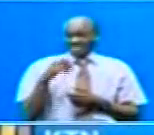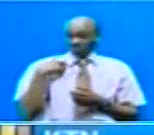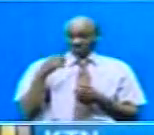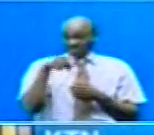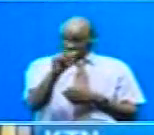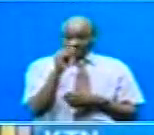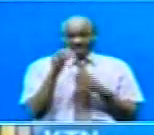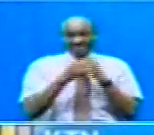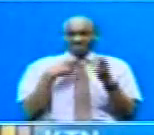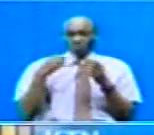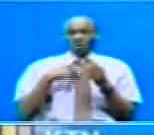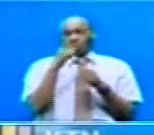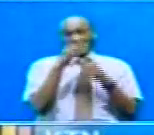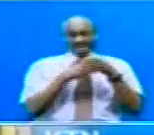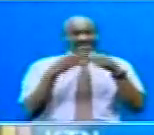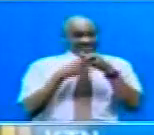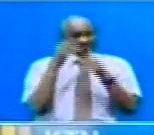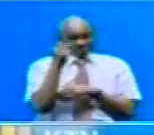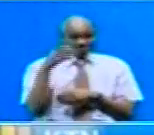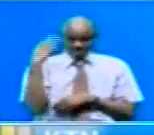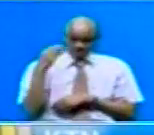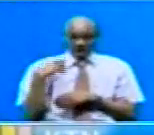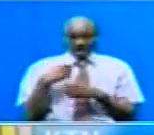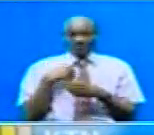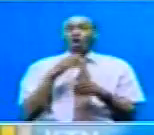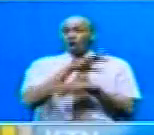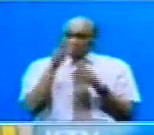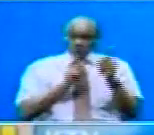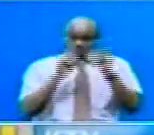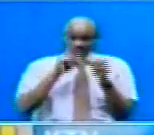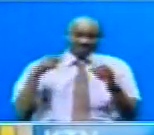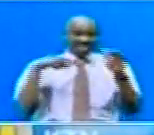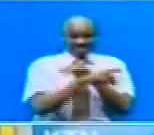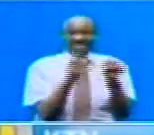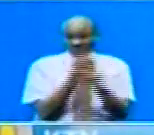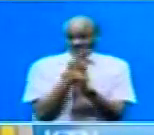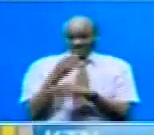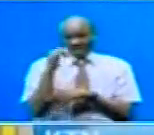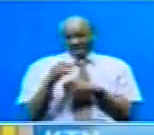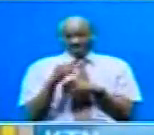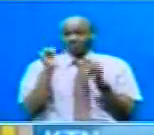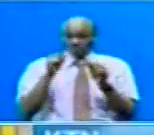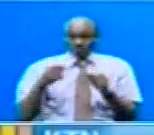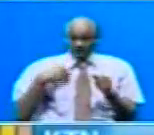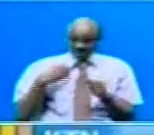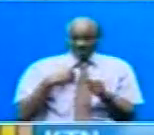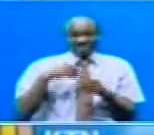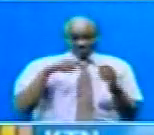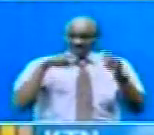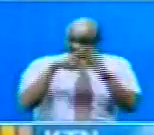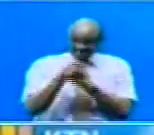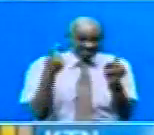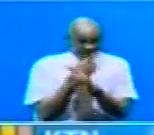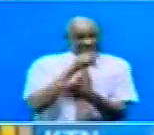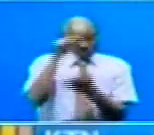will revert to the 1985 bilateral agreement on tourism operations, which allows tourism vans from each country to drop tourists in specific